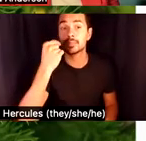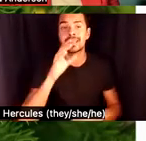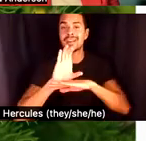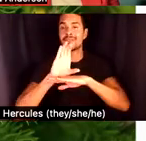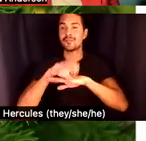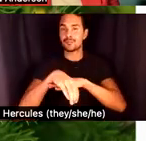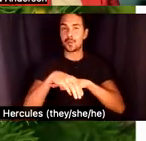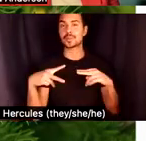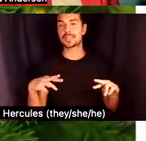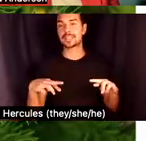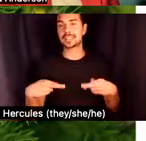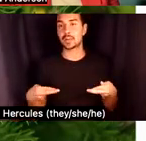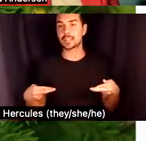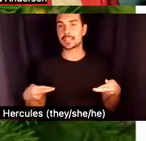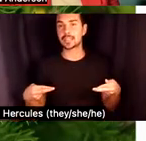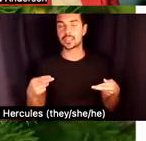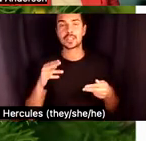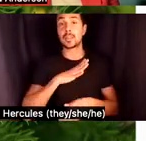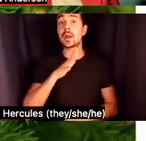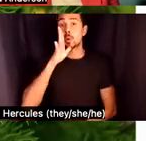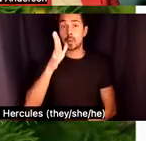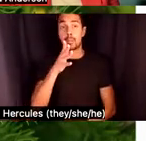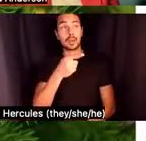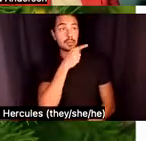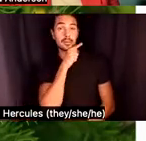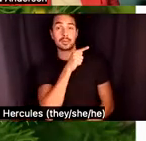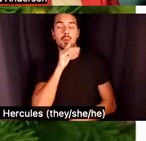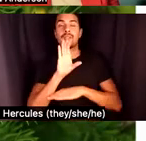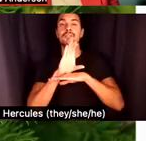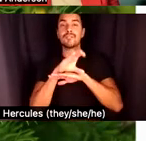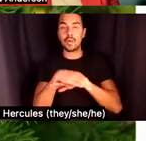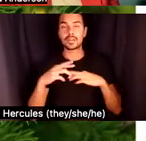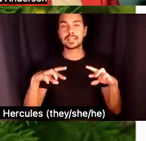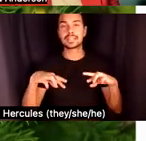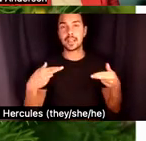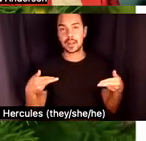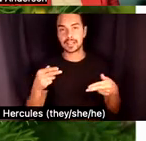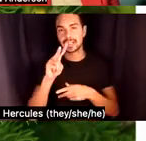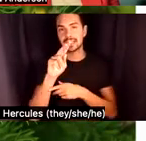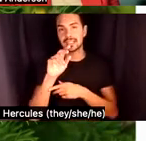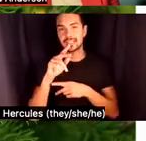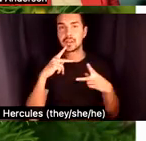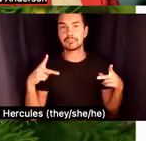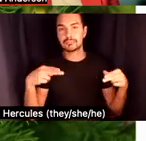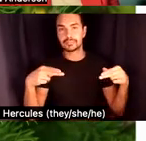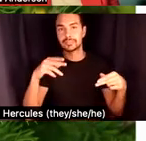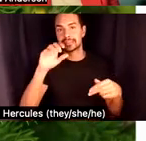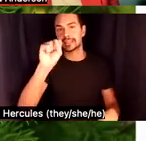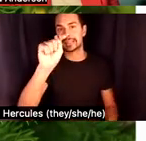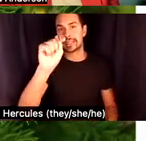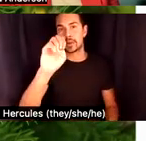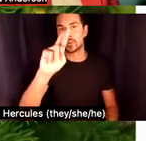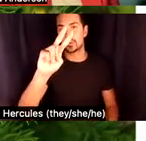again, my grandma was forcibly sterilized. And they felt that, Native women should stop having children. And